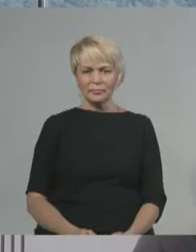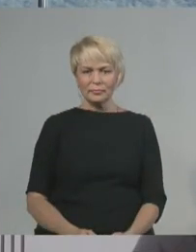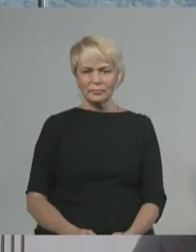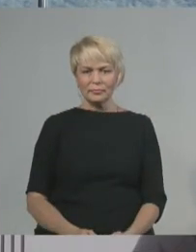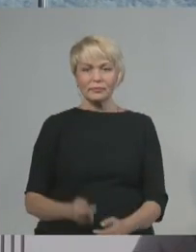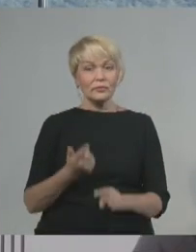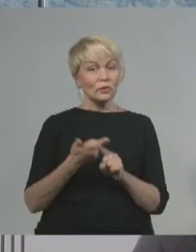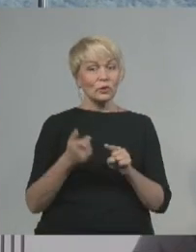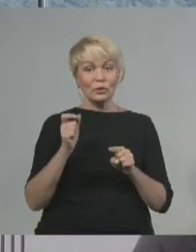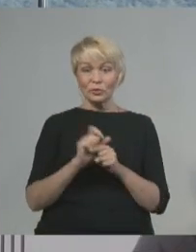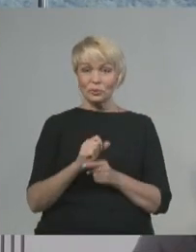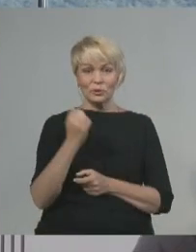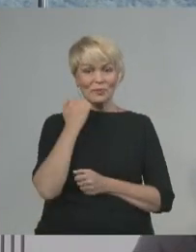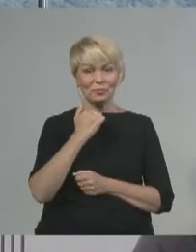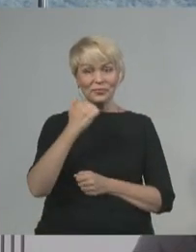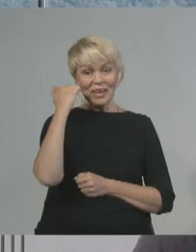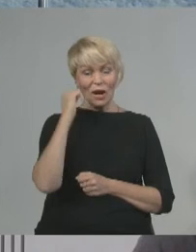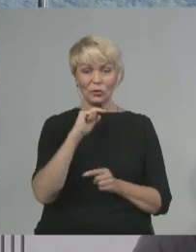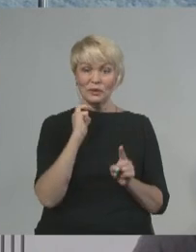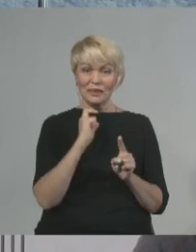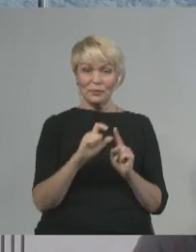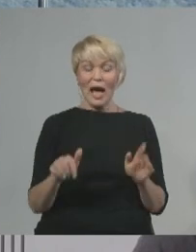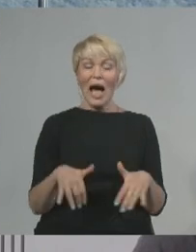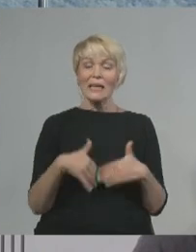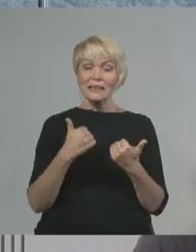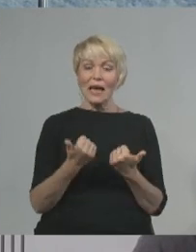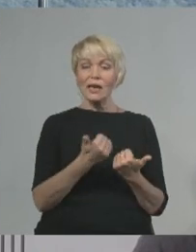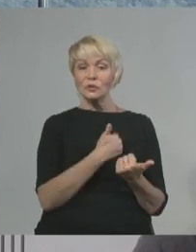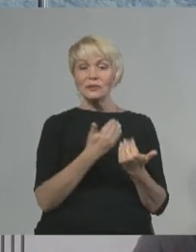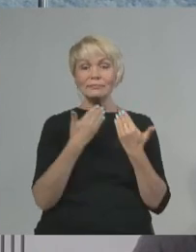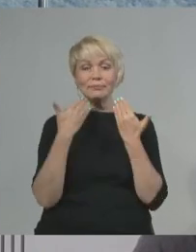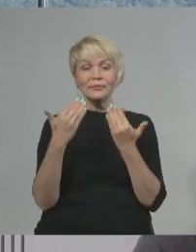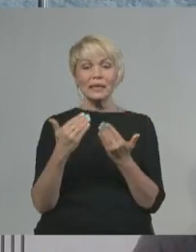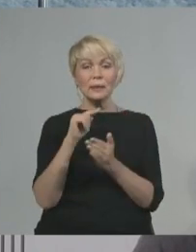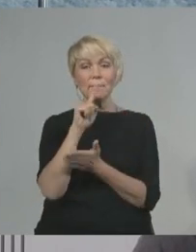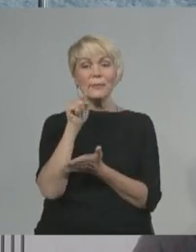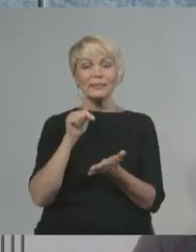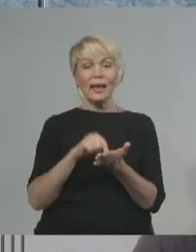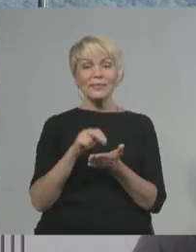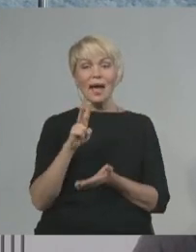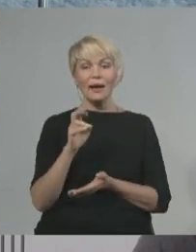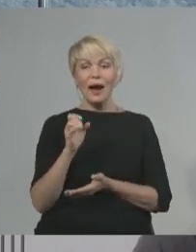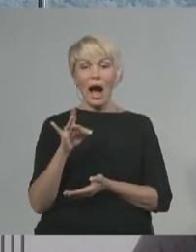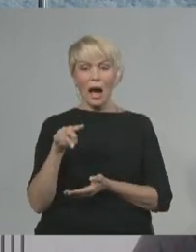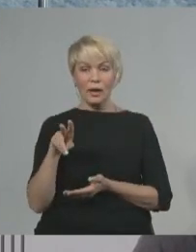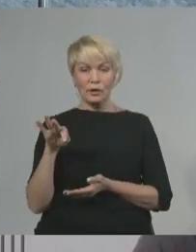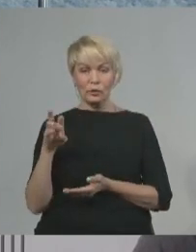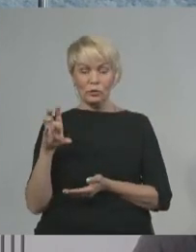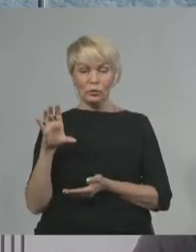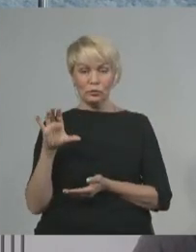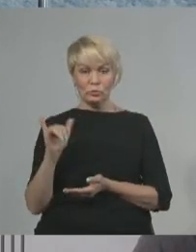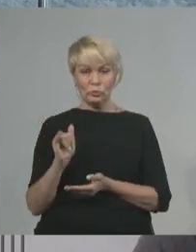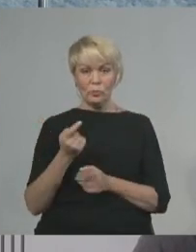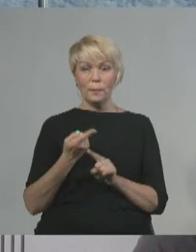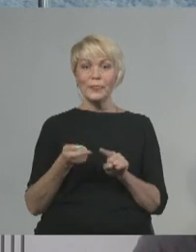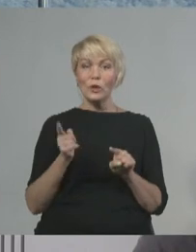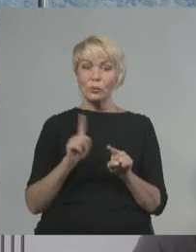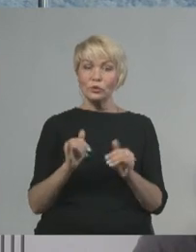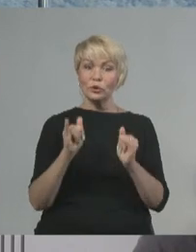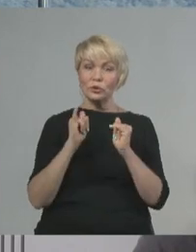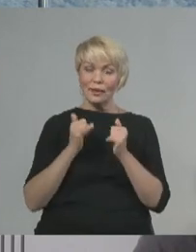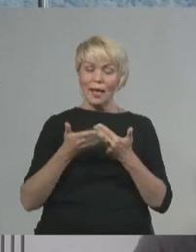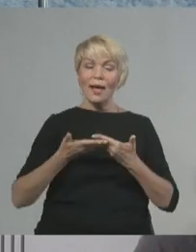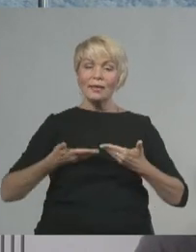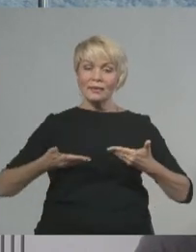to address a follow-up question to carlos because obviously it's a big problem for us it's a